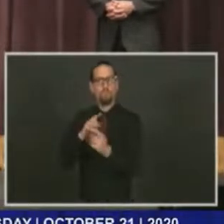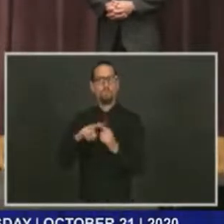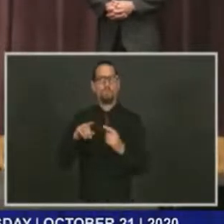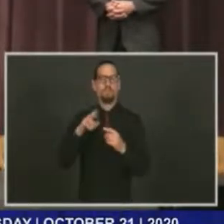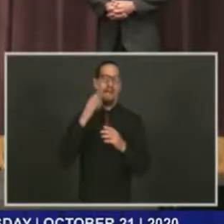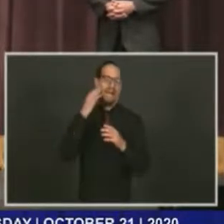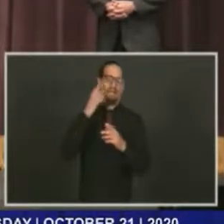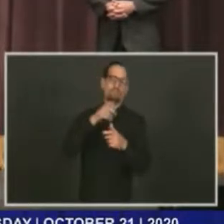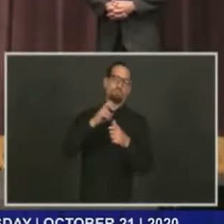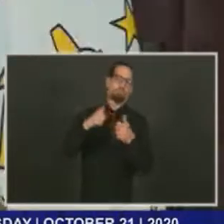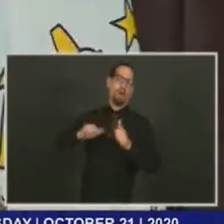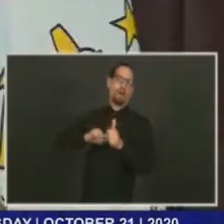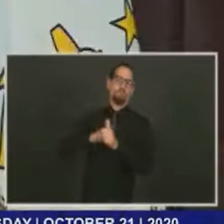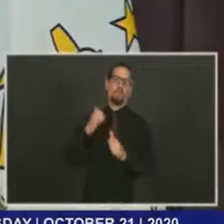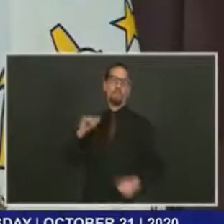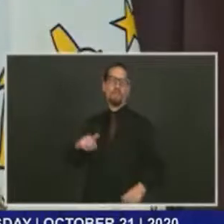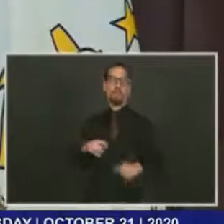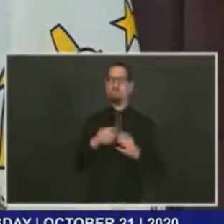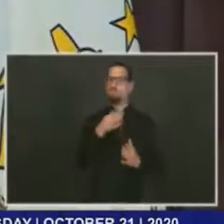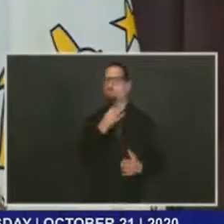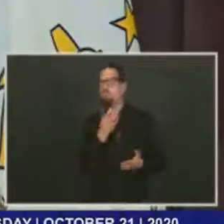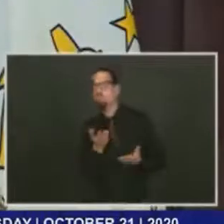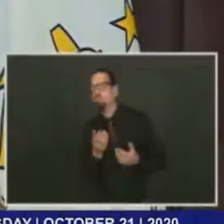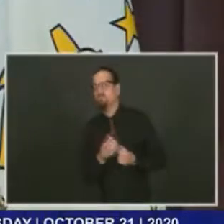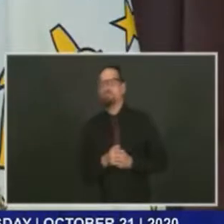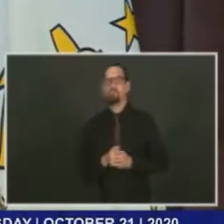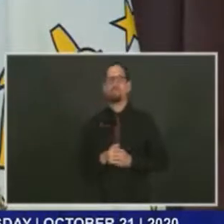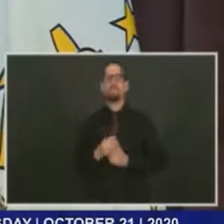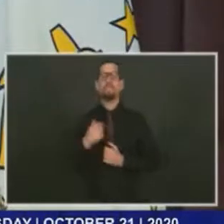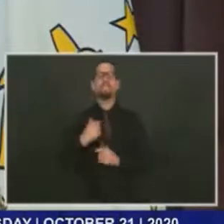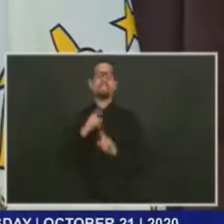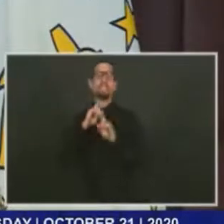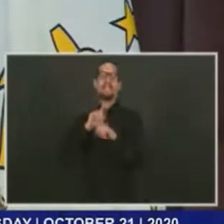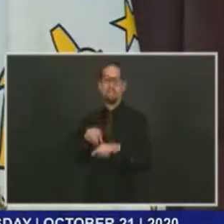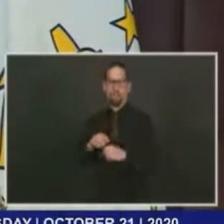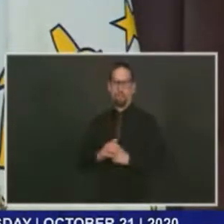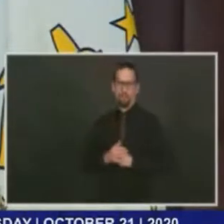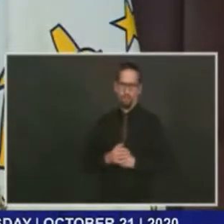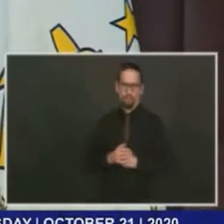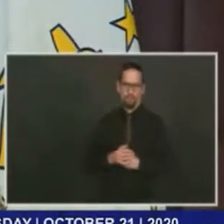Thanksgiving. We haven't seen any evidence of